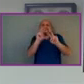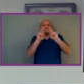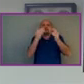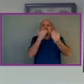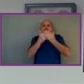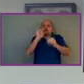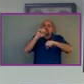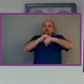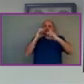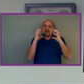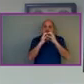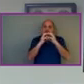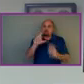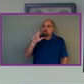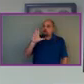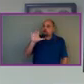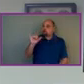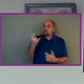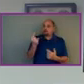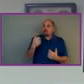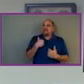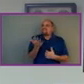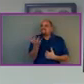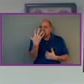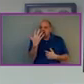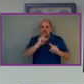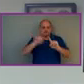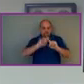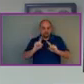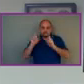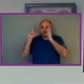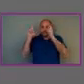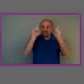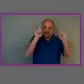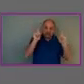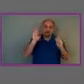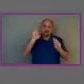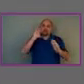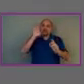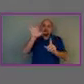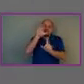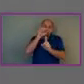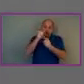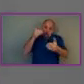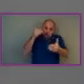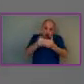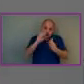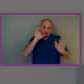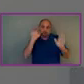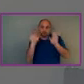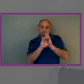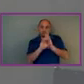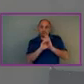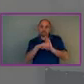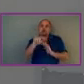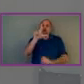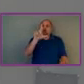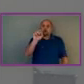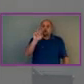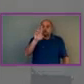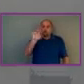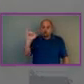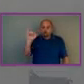on board that will capture close-up images in different wavelengths. The LORRI instrument will take pictures in the visible